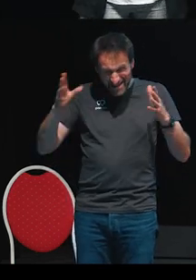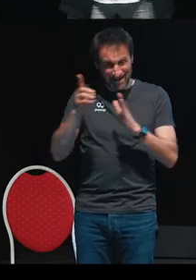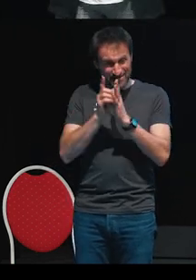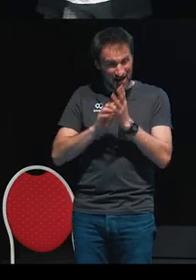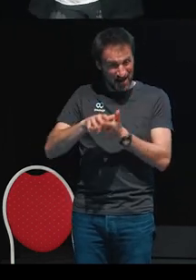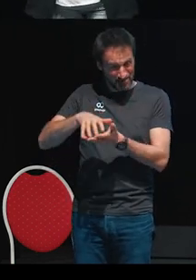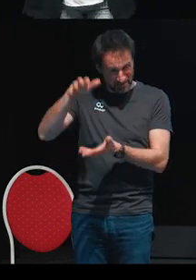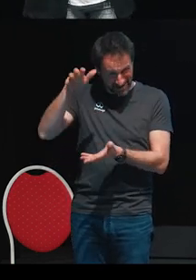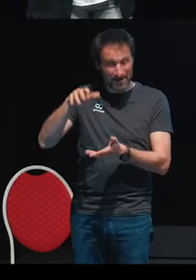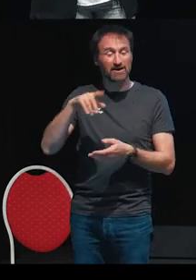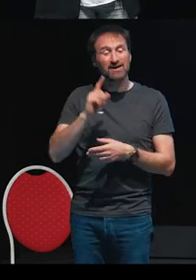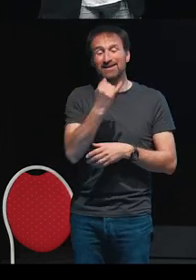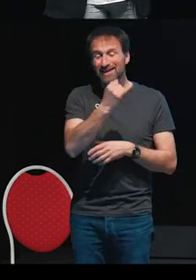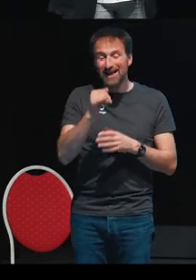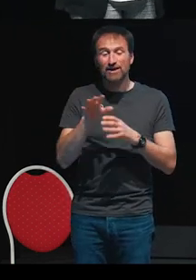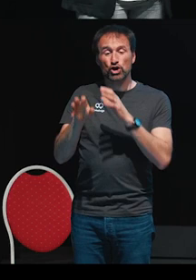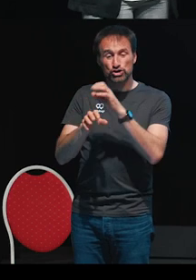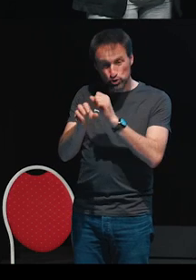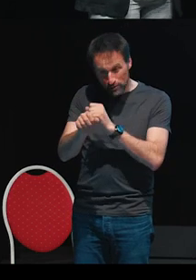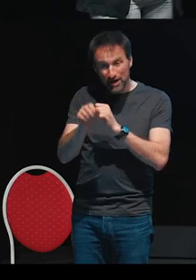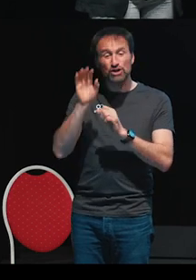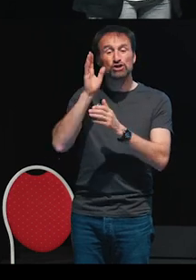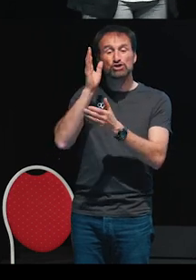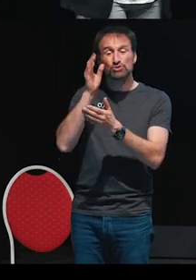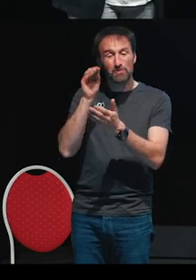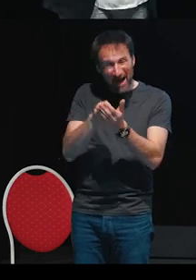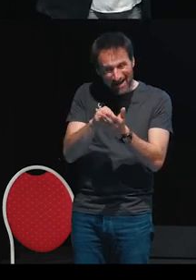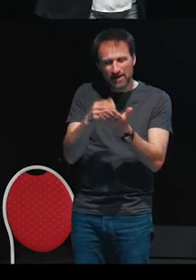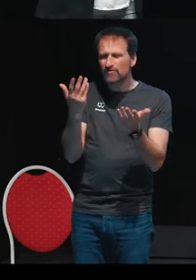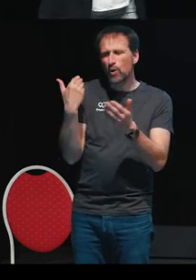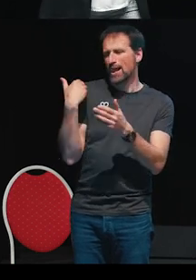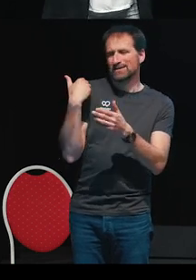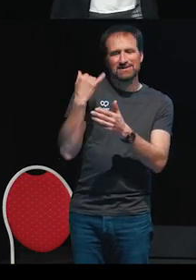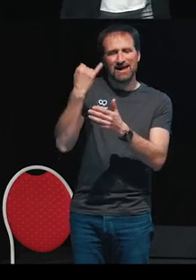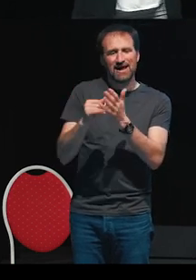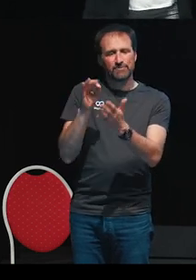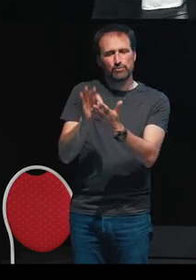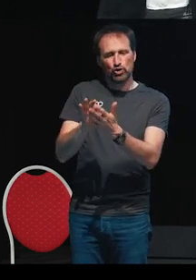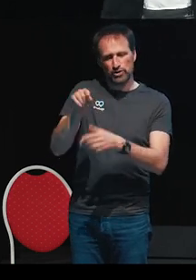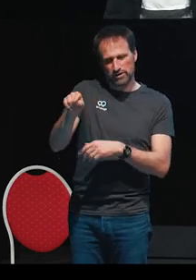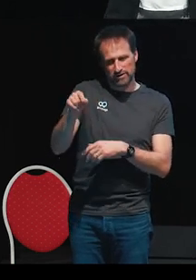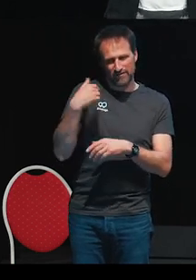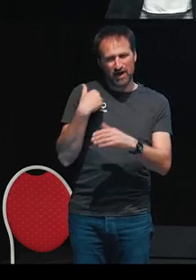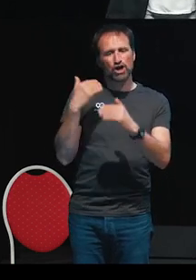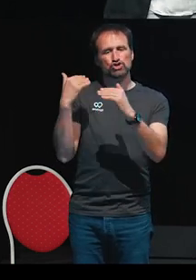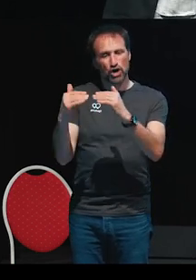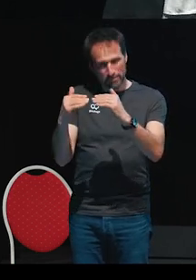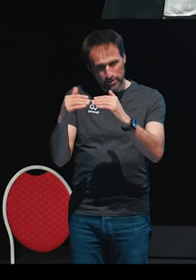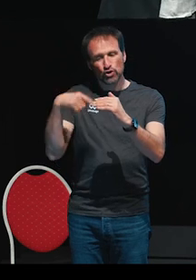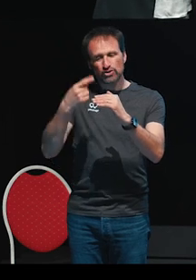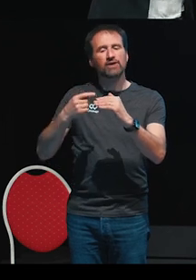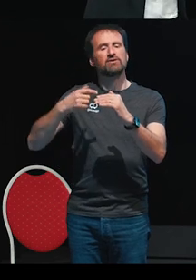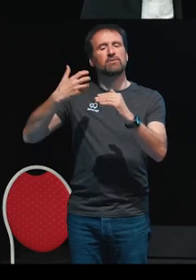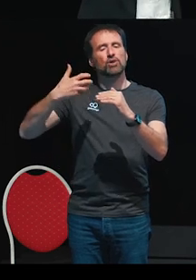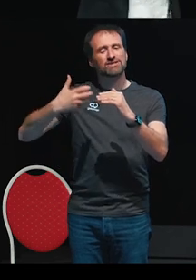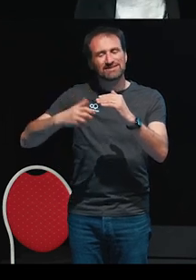each consumer would save the endpoint where it stopped and just process the next chunk. So that is